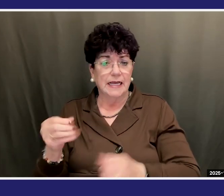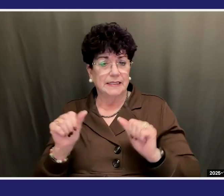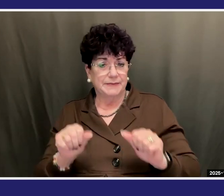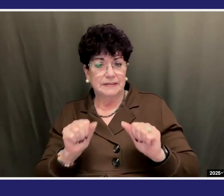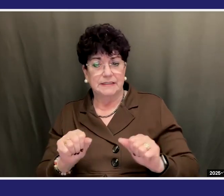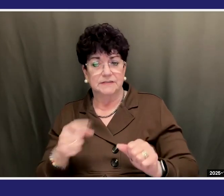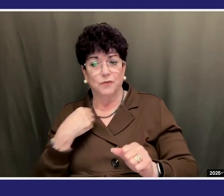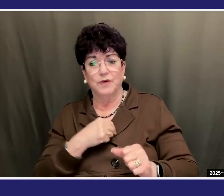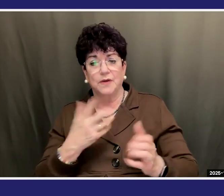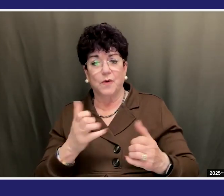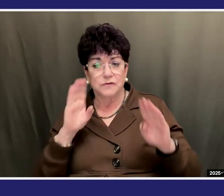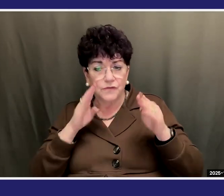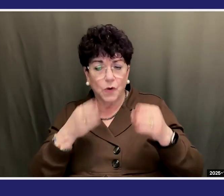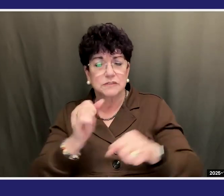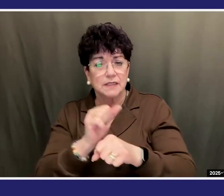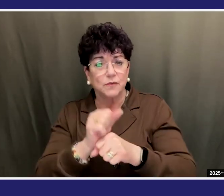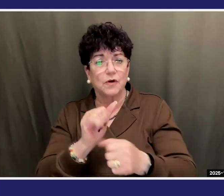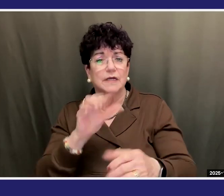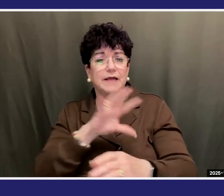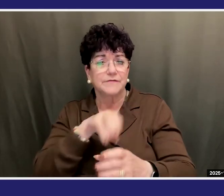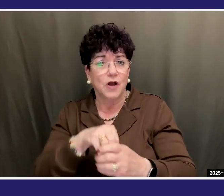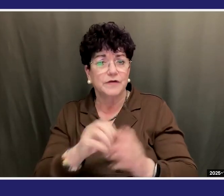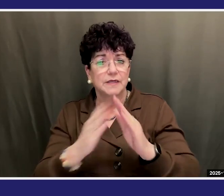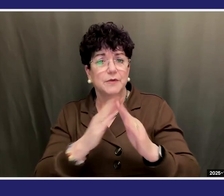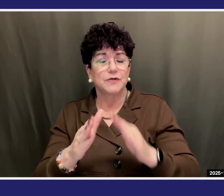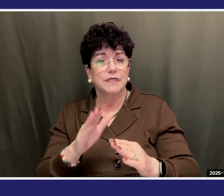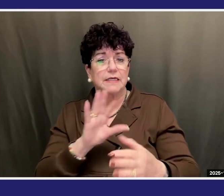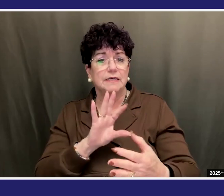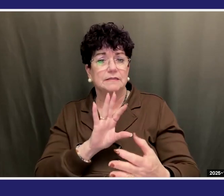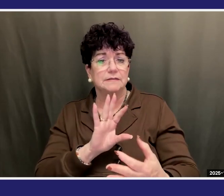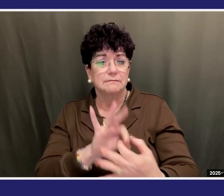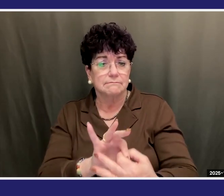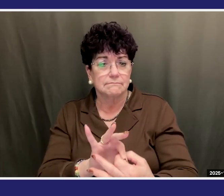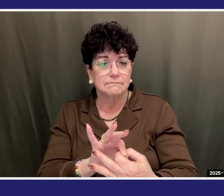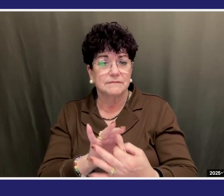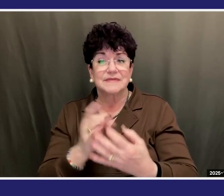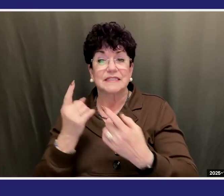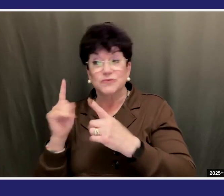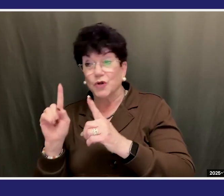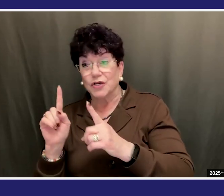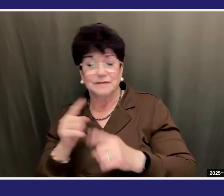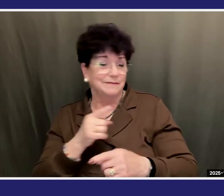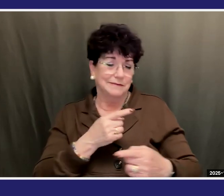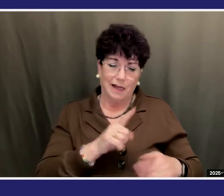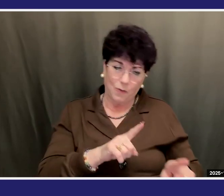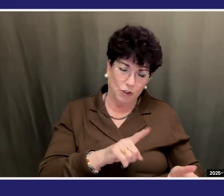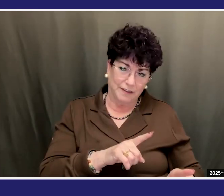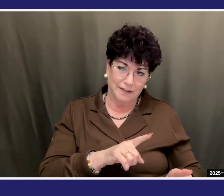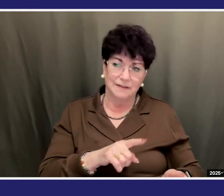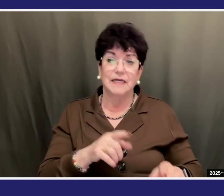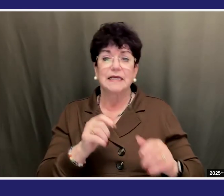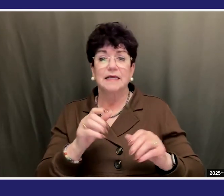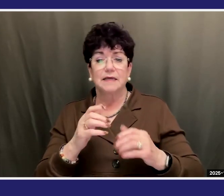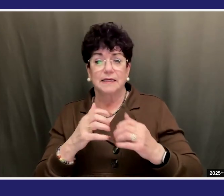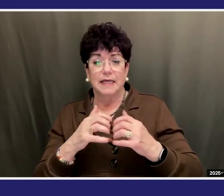that focuses on community engagement, looking at what's working and what's not, and looking at implementation tools that would